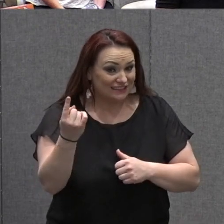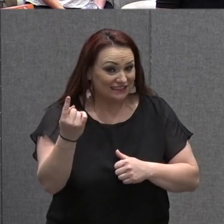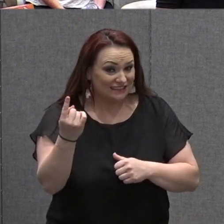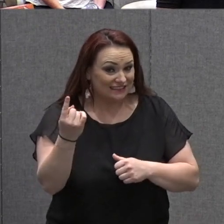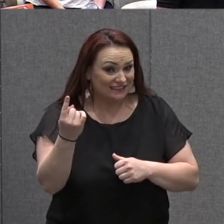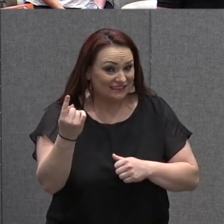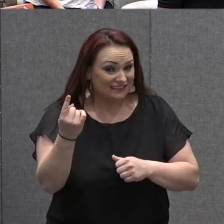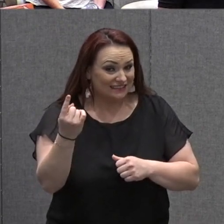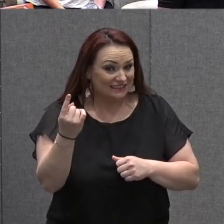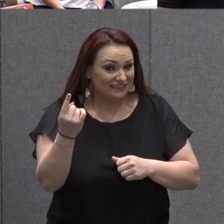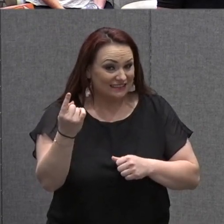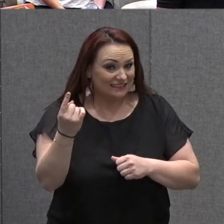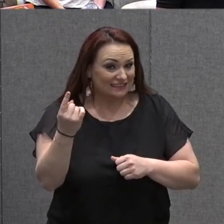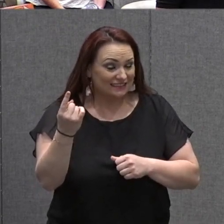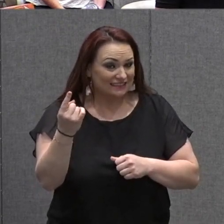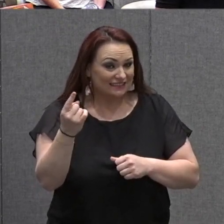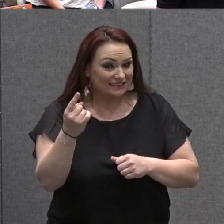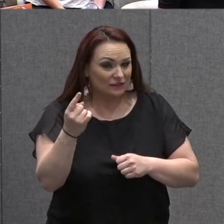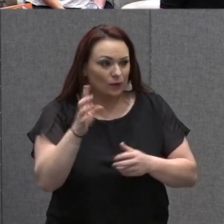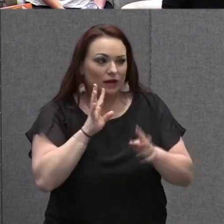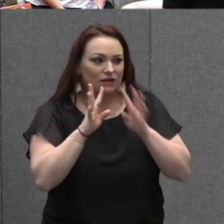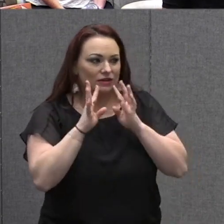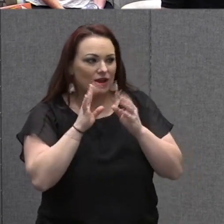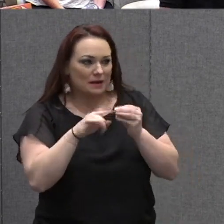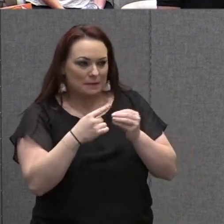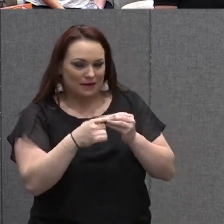we're going to do is we'll talk about this ahead of time.